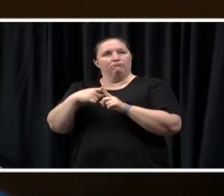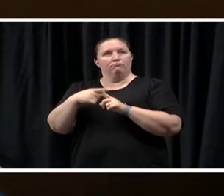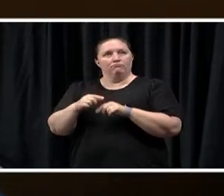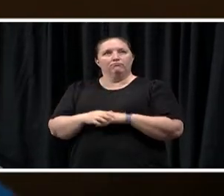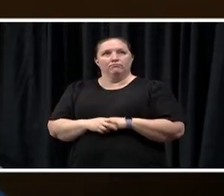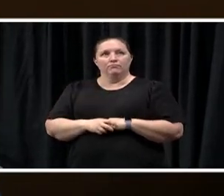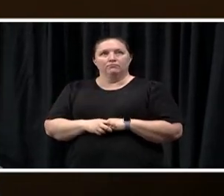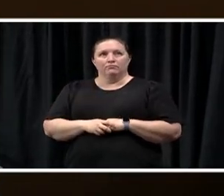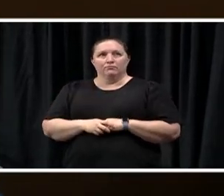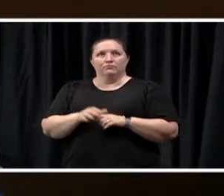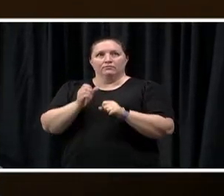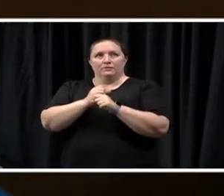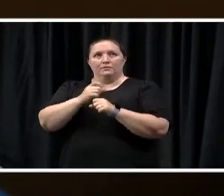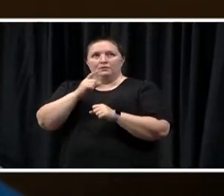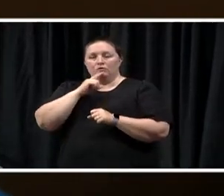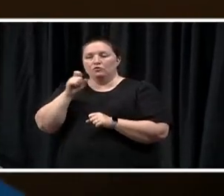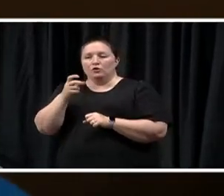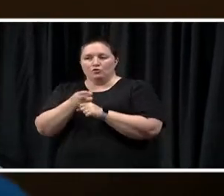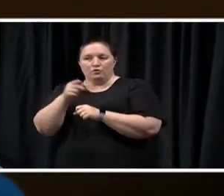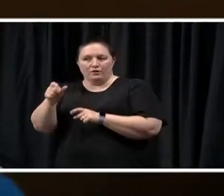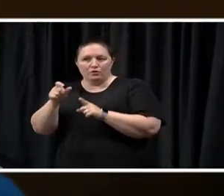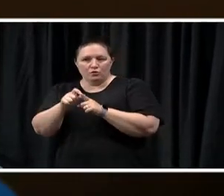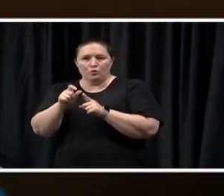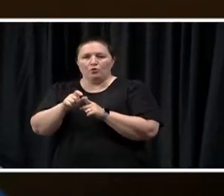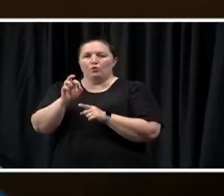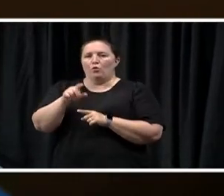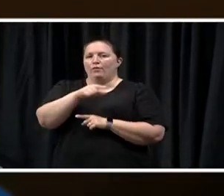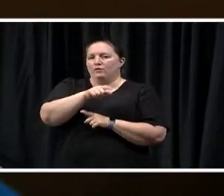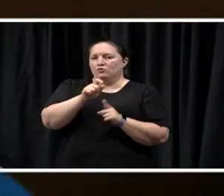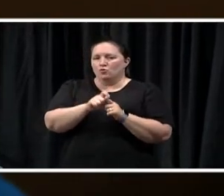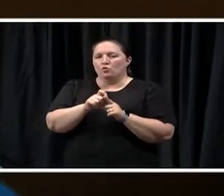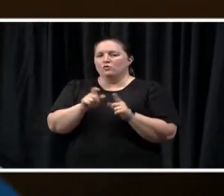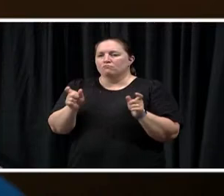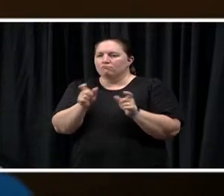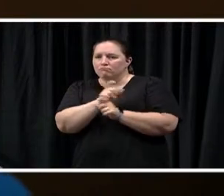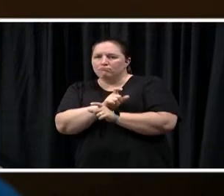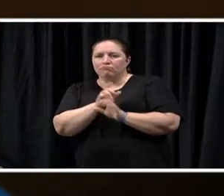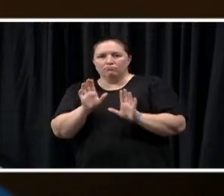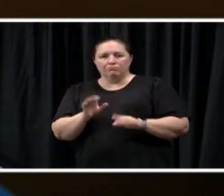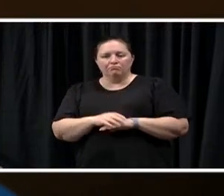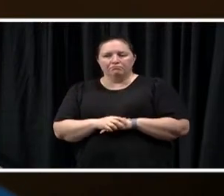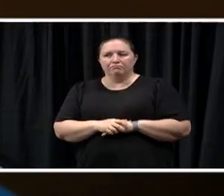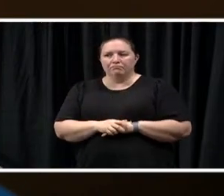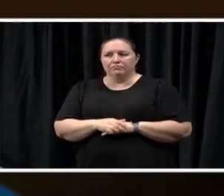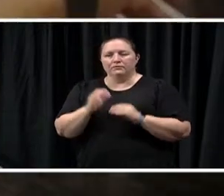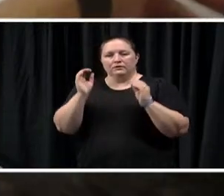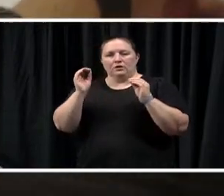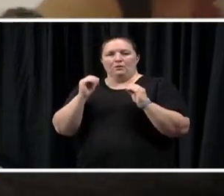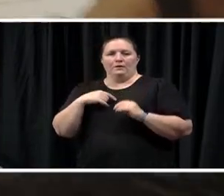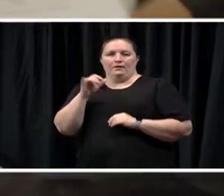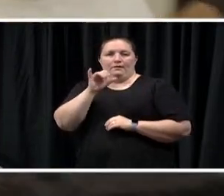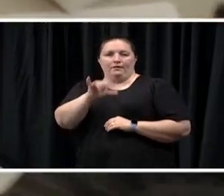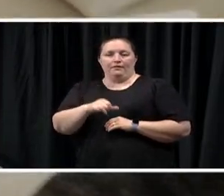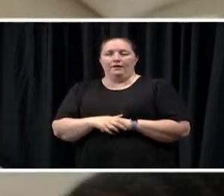hey, you can use this word, and this word is for this like this sentence, and things like that. I